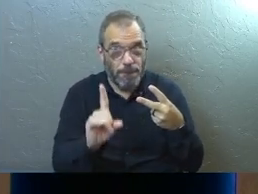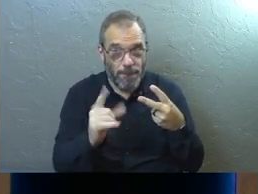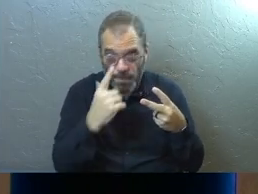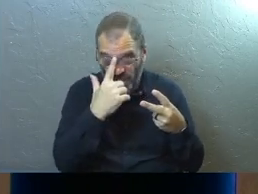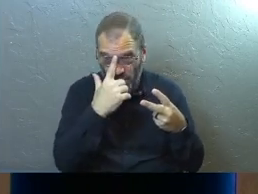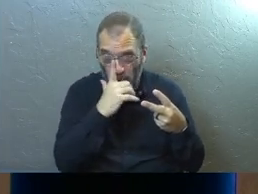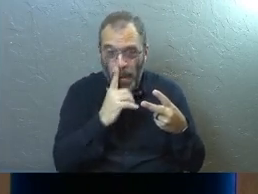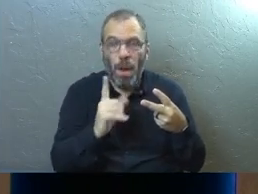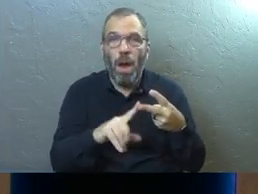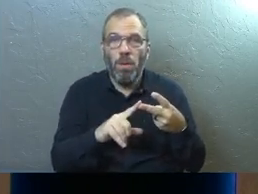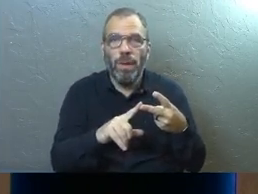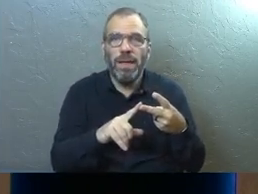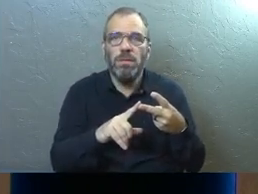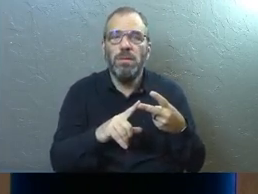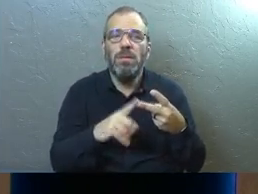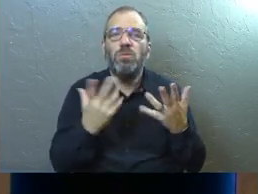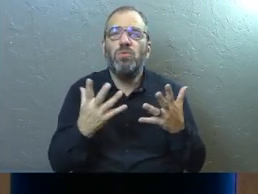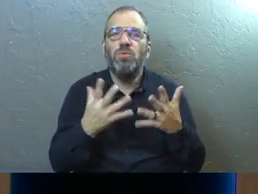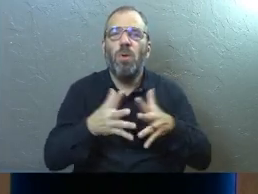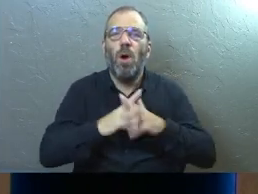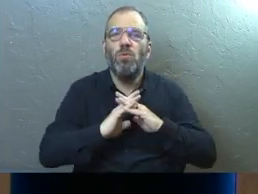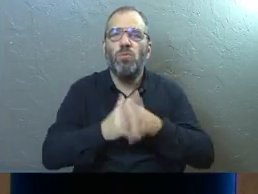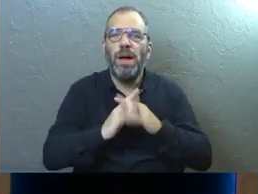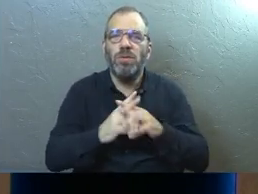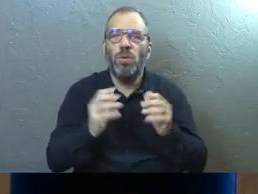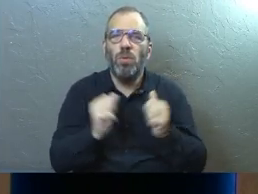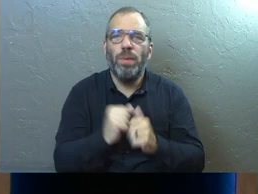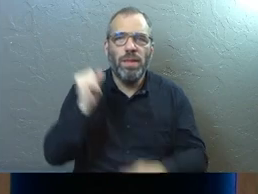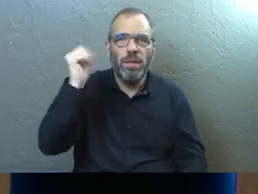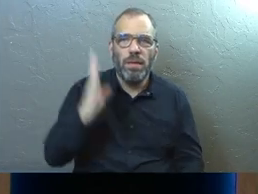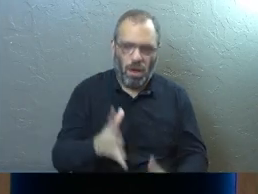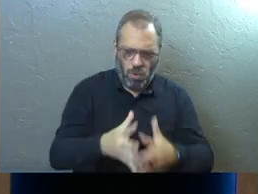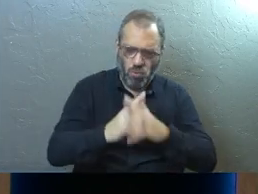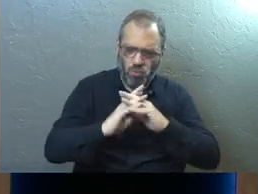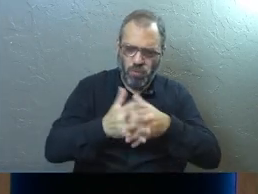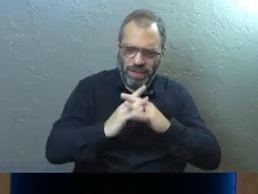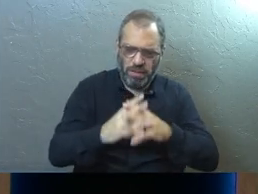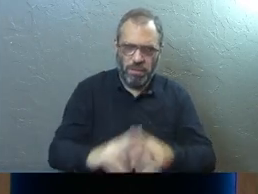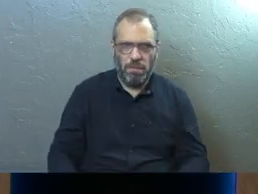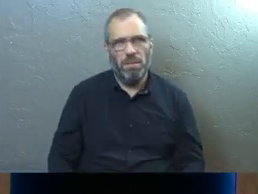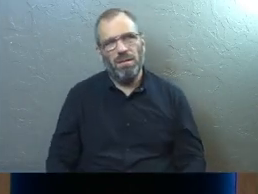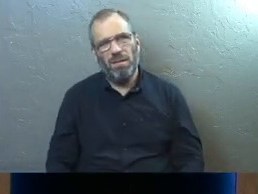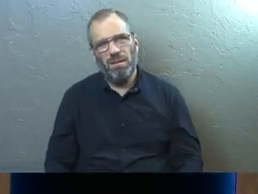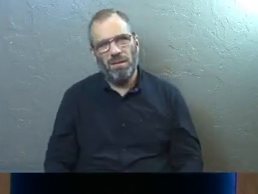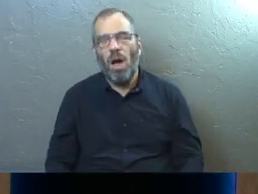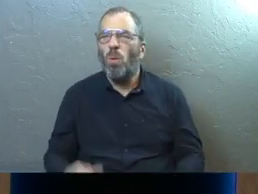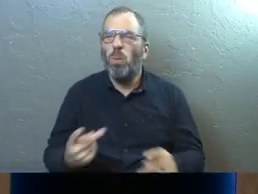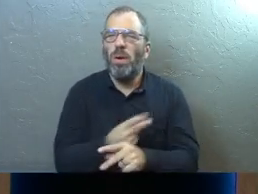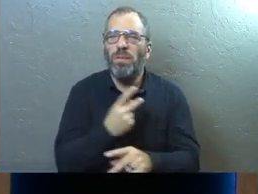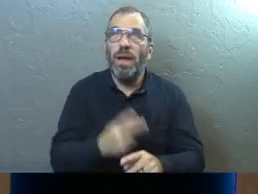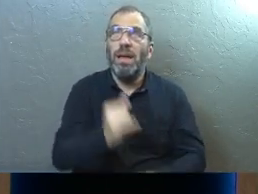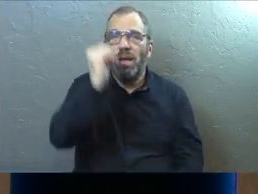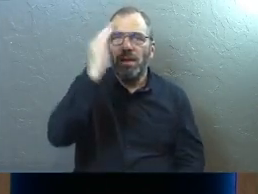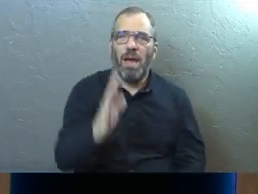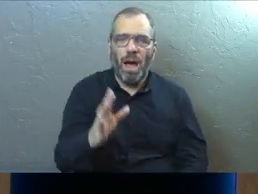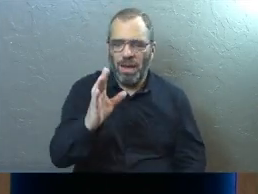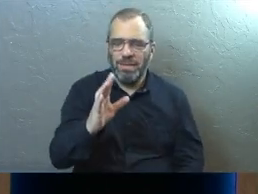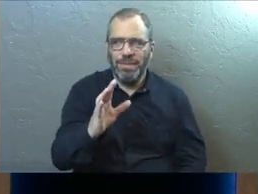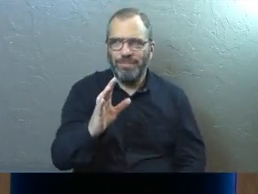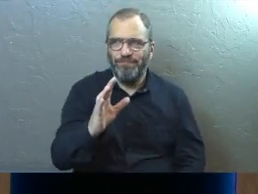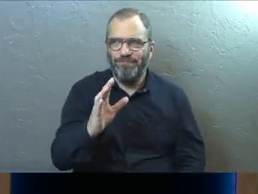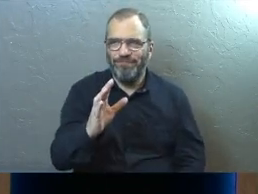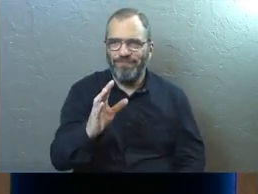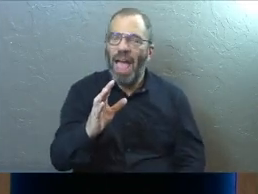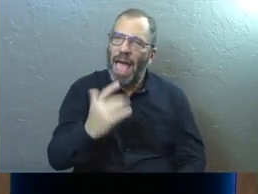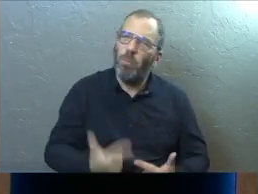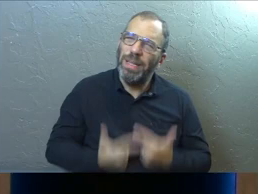for all of us to do, is to wrestle with God. Like, that's how we can figure this out, because God has not,